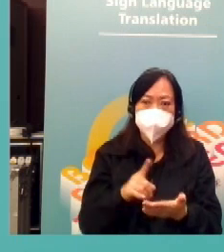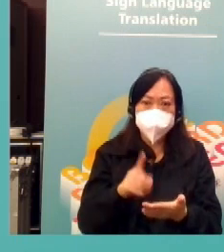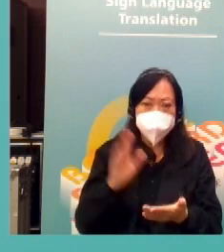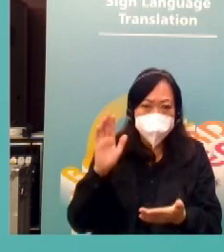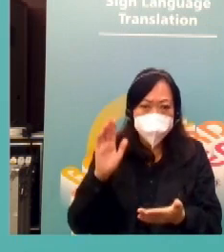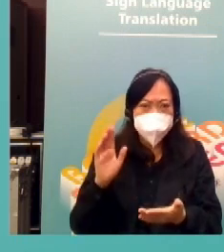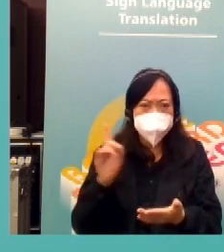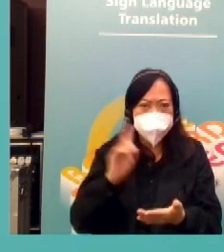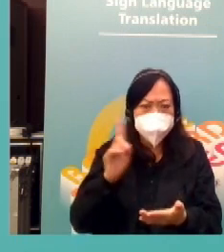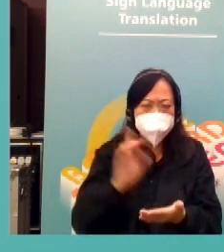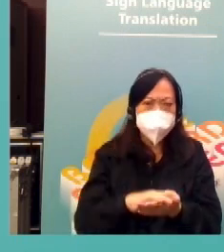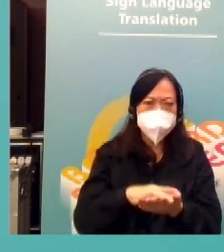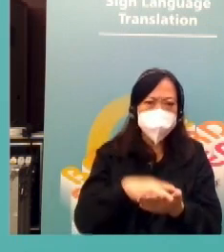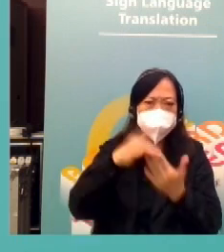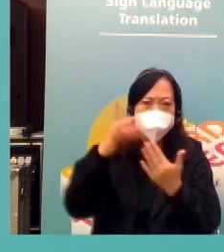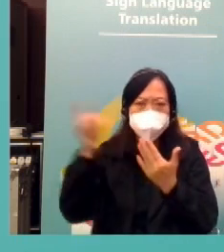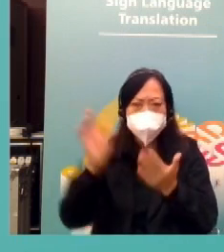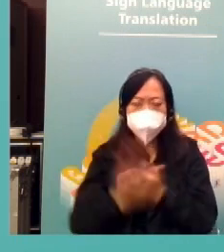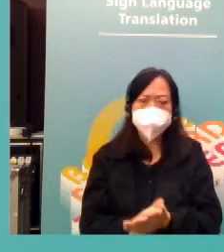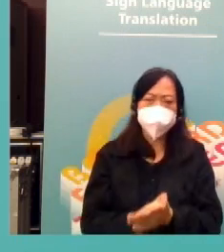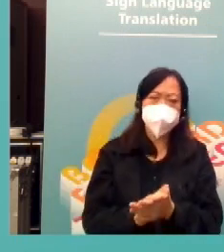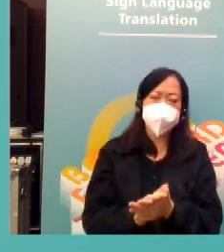go for impact investing? Thank you.